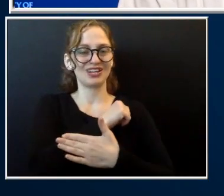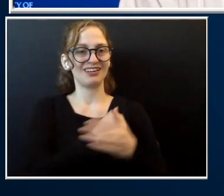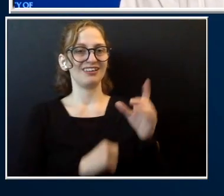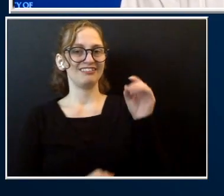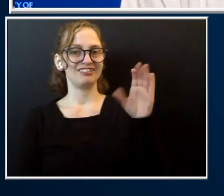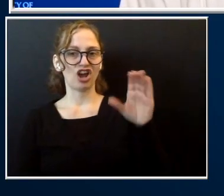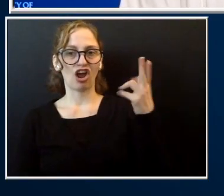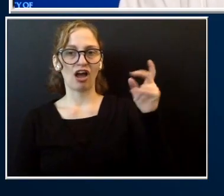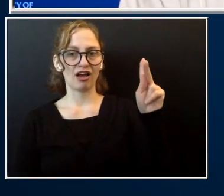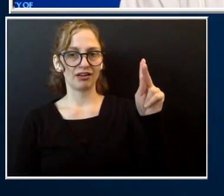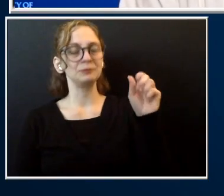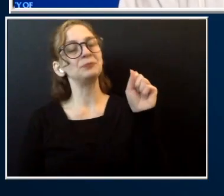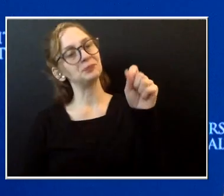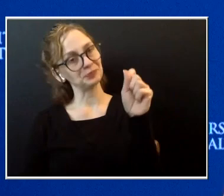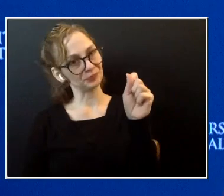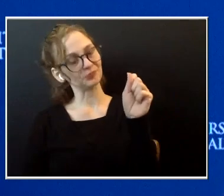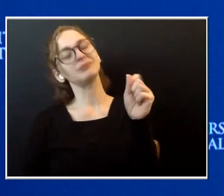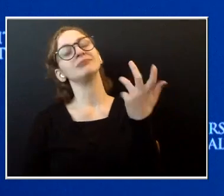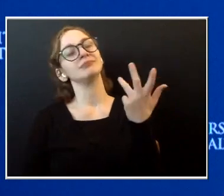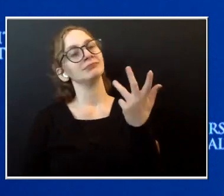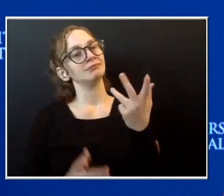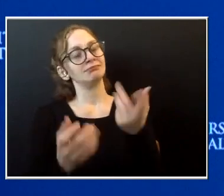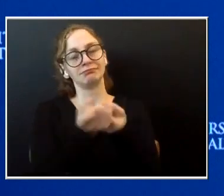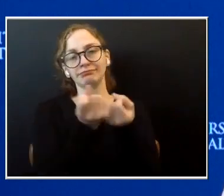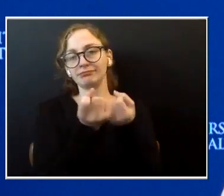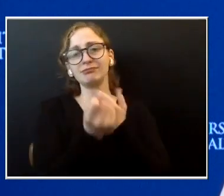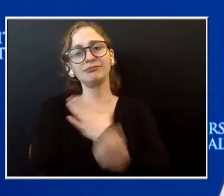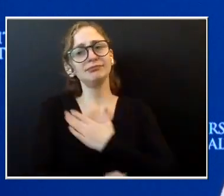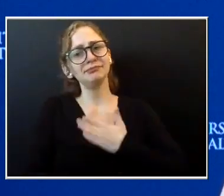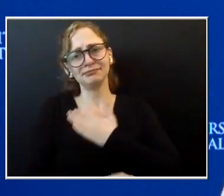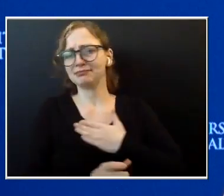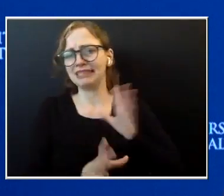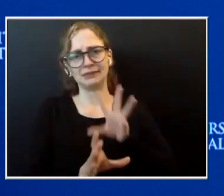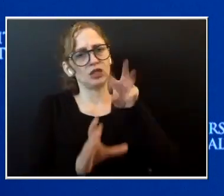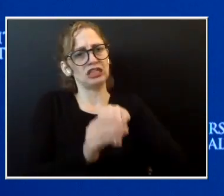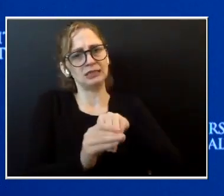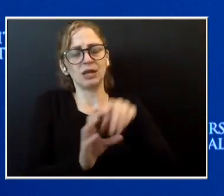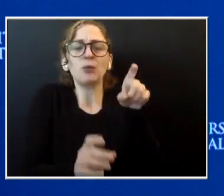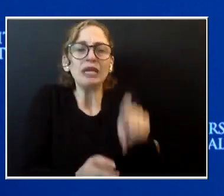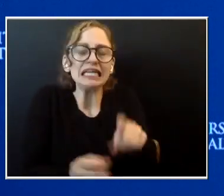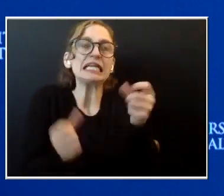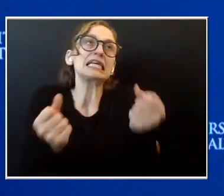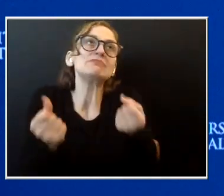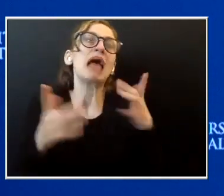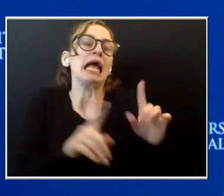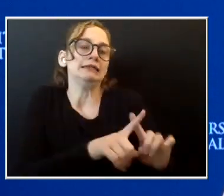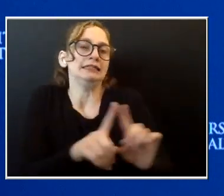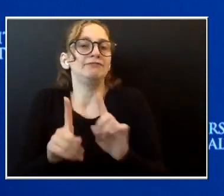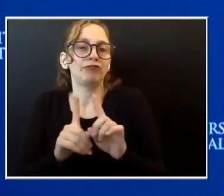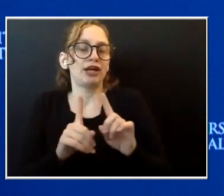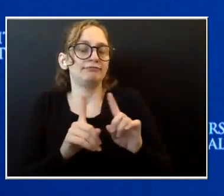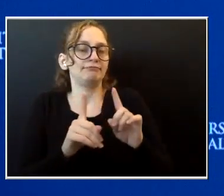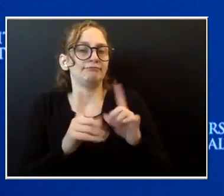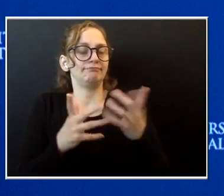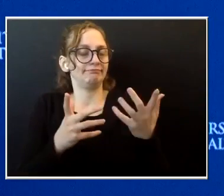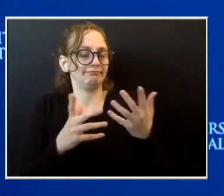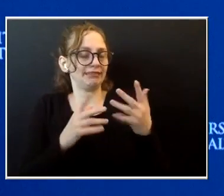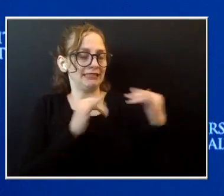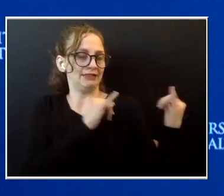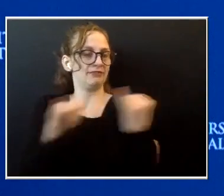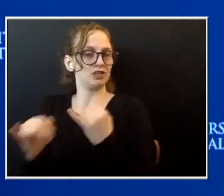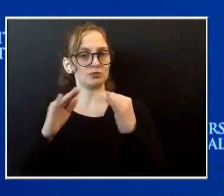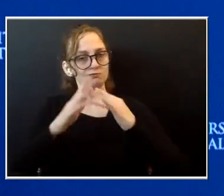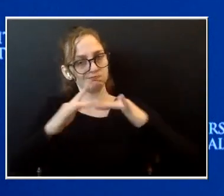that, again, please participate, and we need as many different demographics and populations as possible. That will serve everybody better,